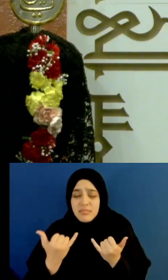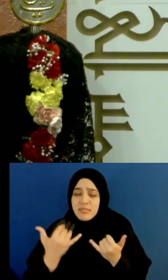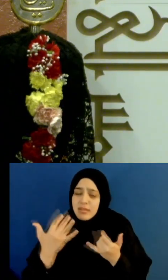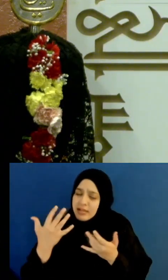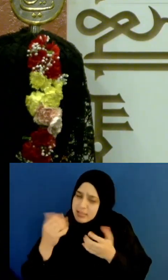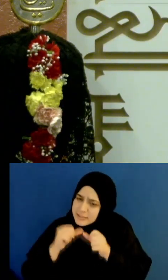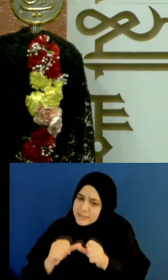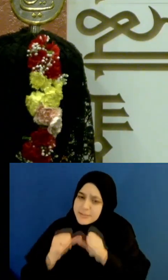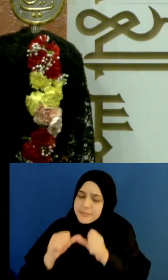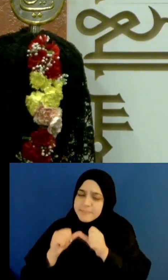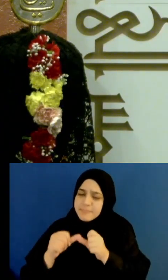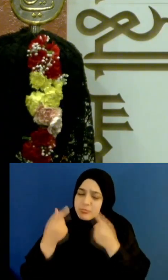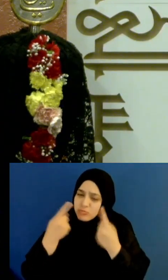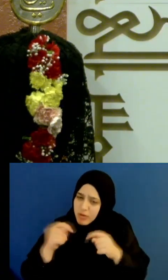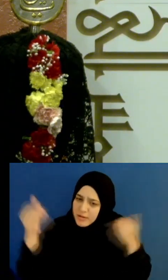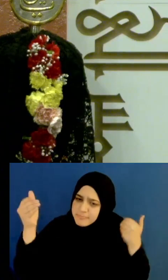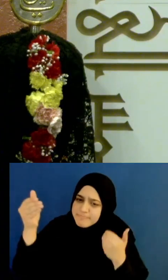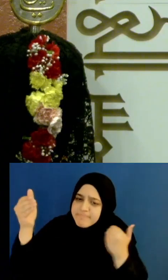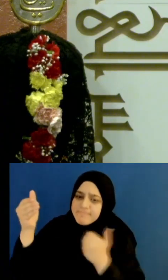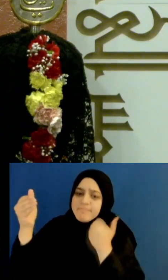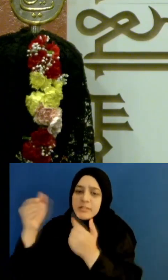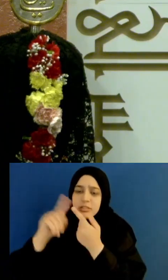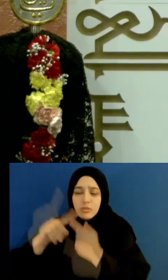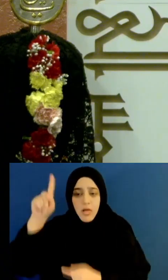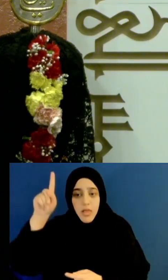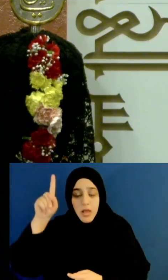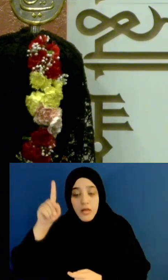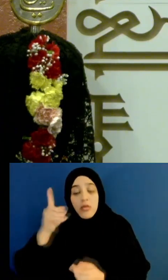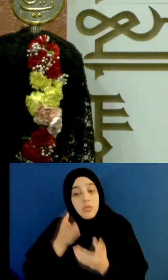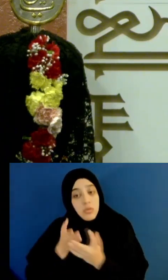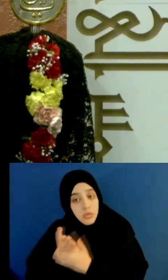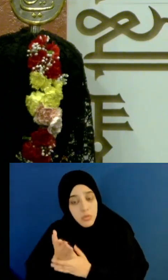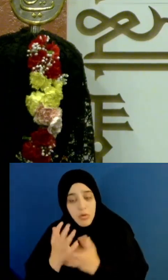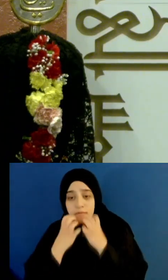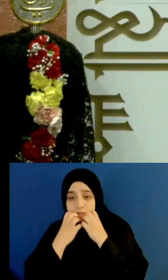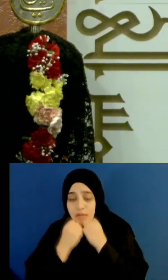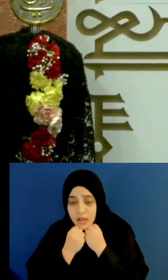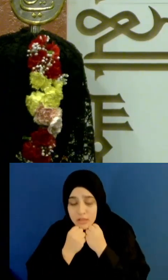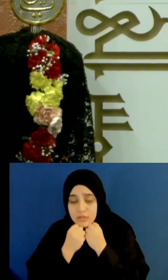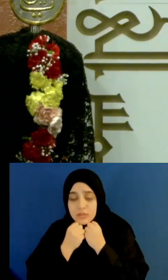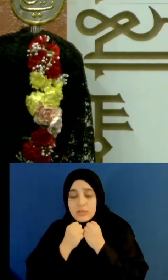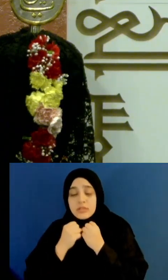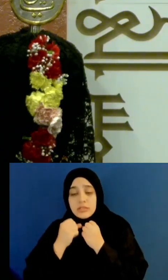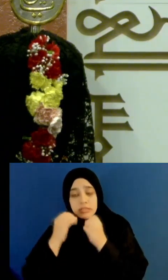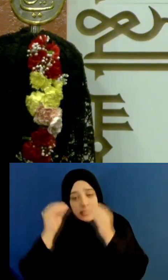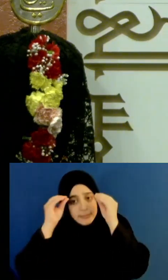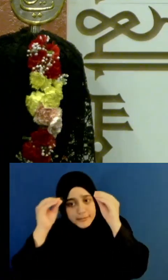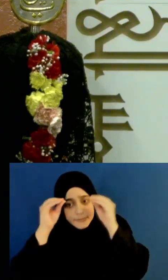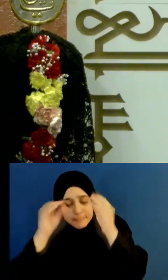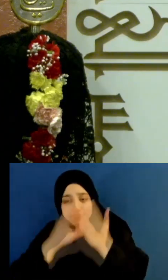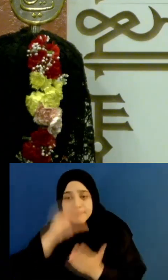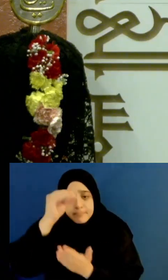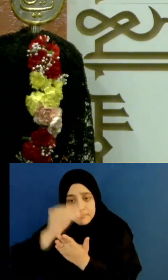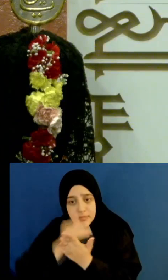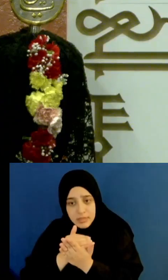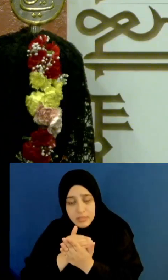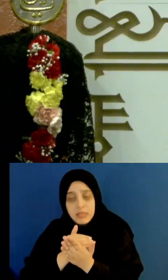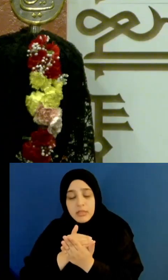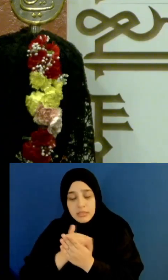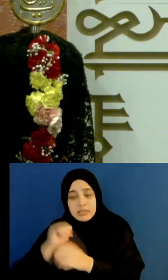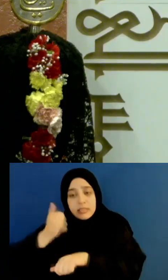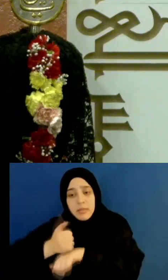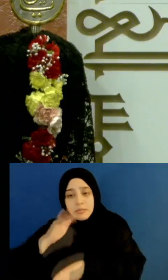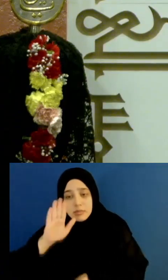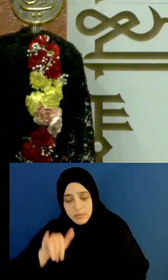values established and taught by our beloved master and savior Abu Abdullah